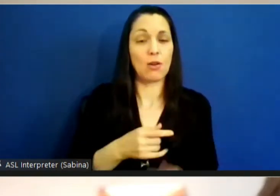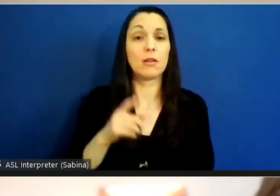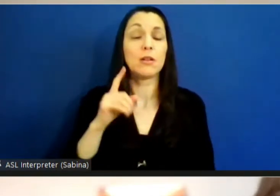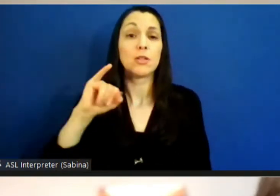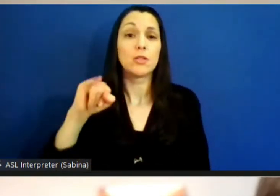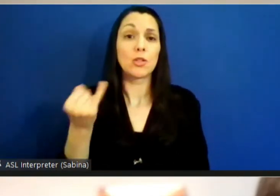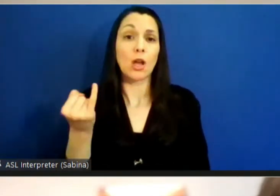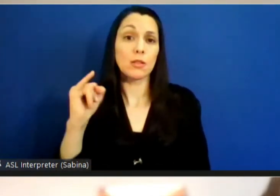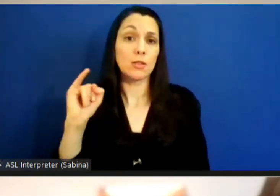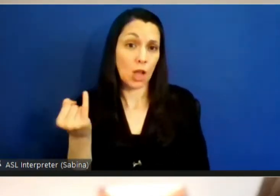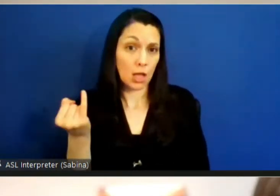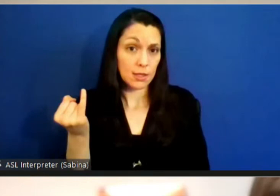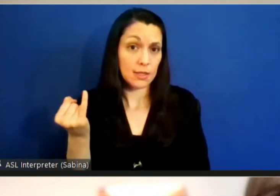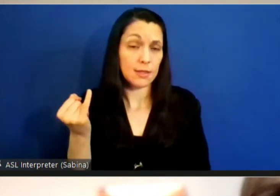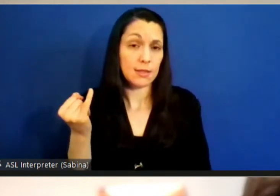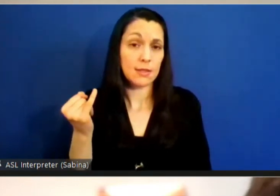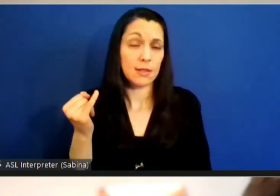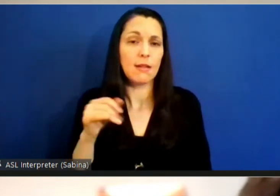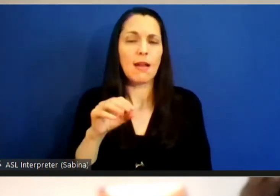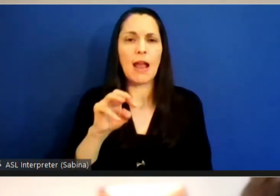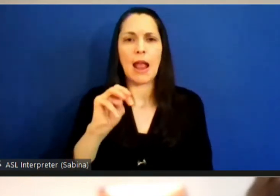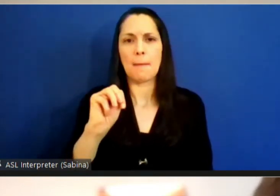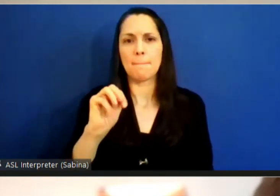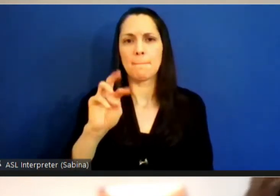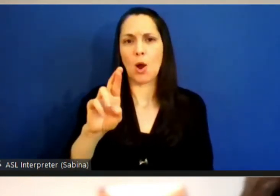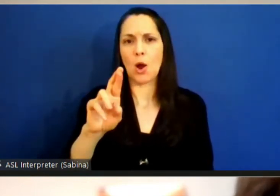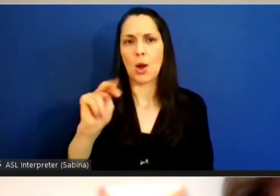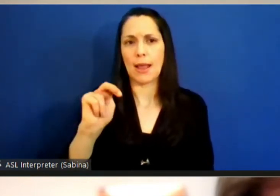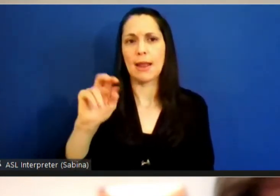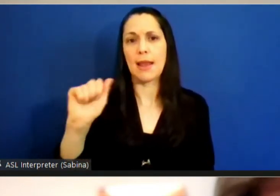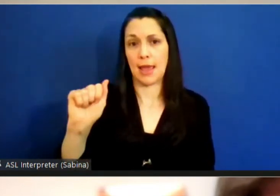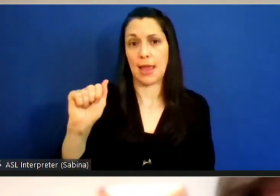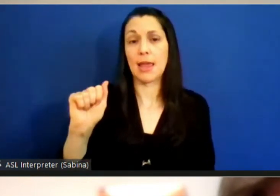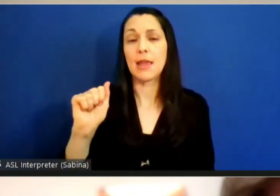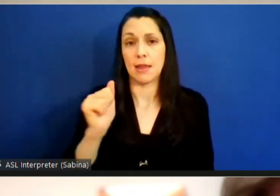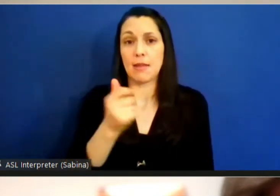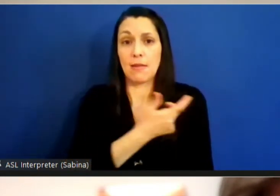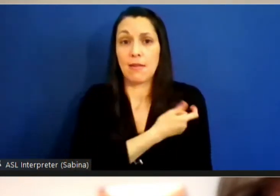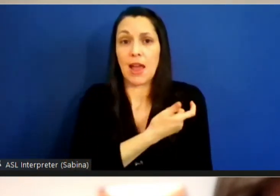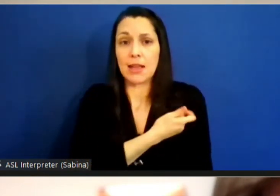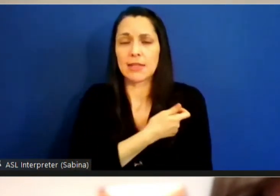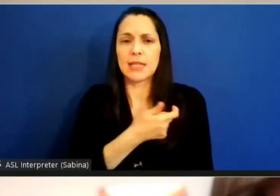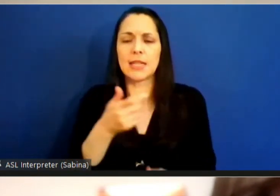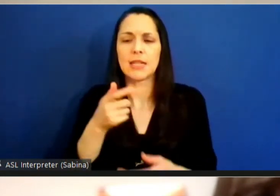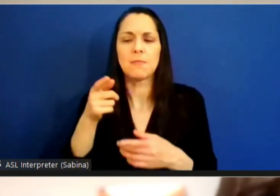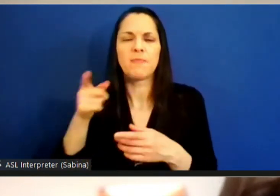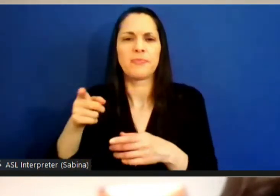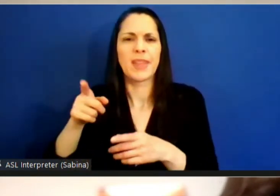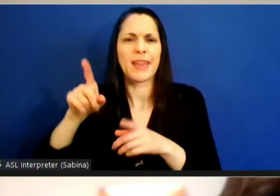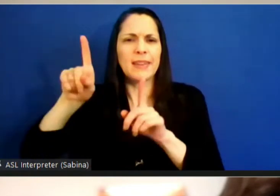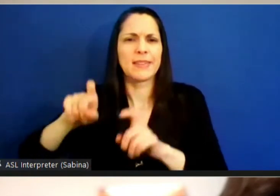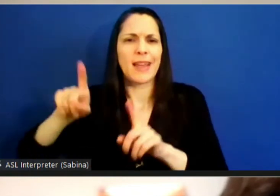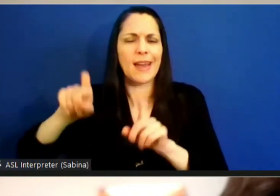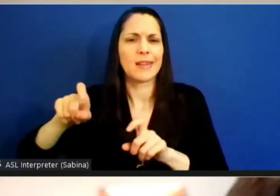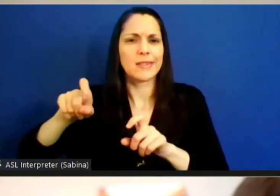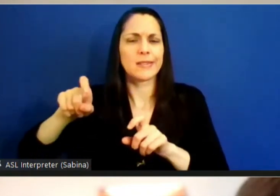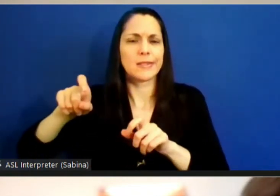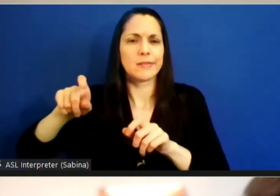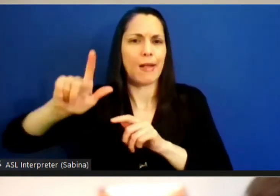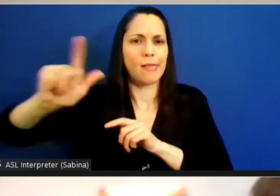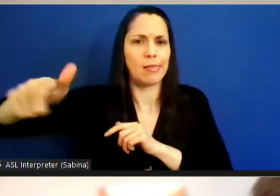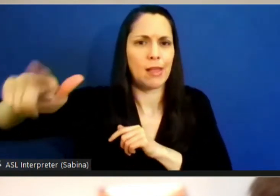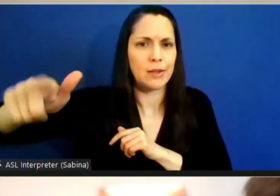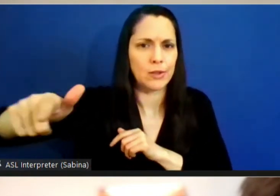Johnson, the mRNA vaccines were tested late there before I think